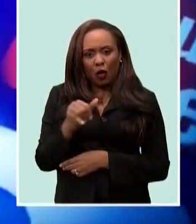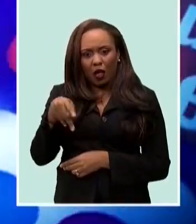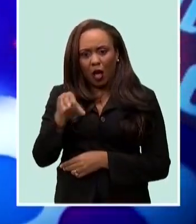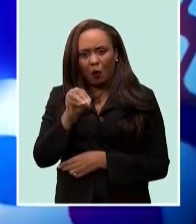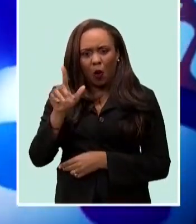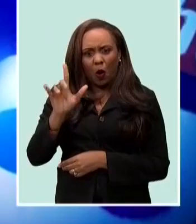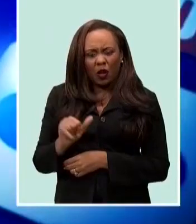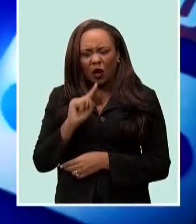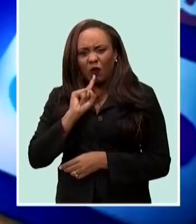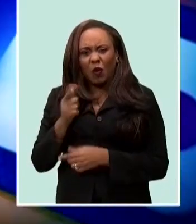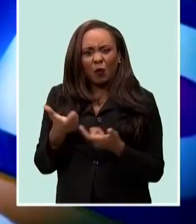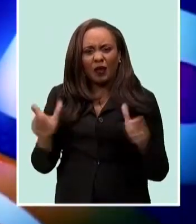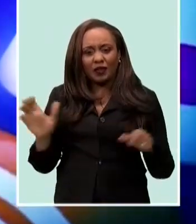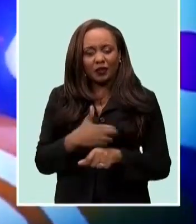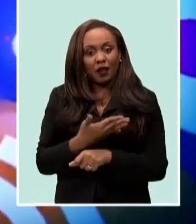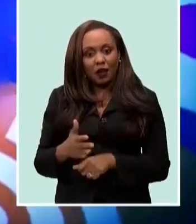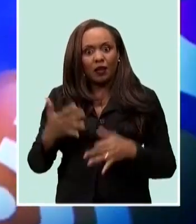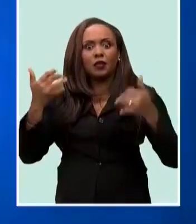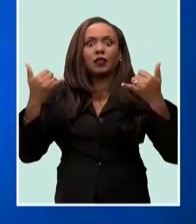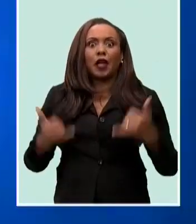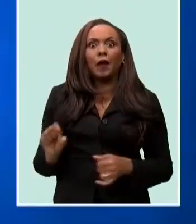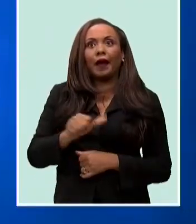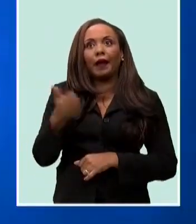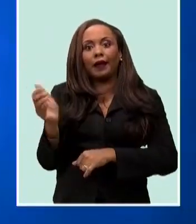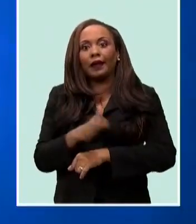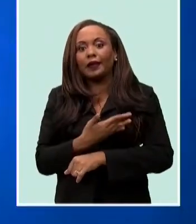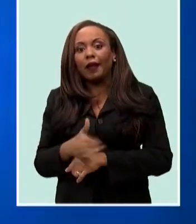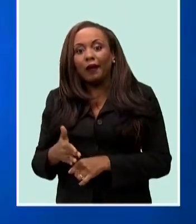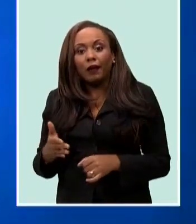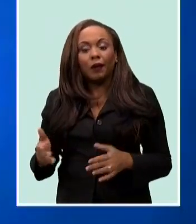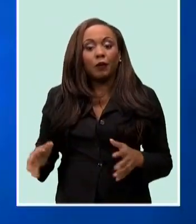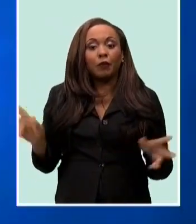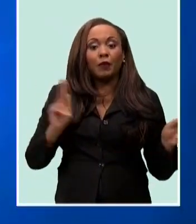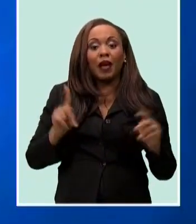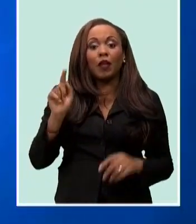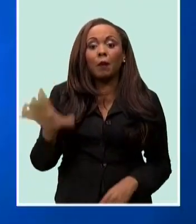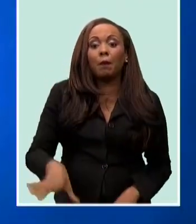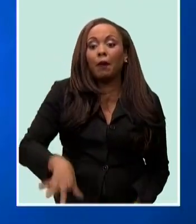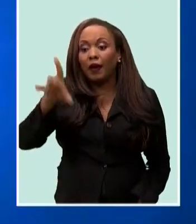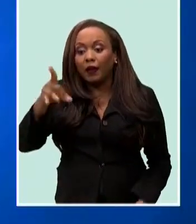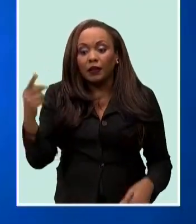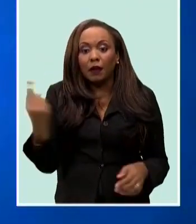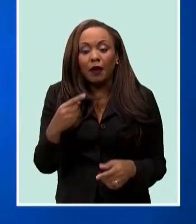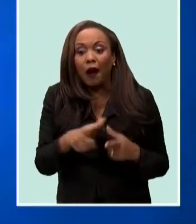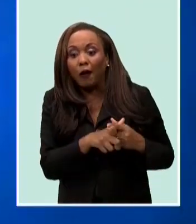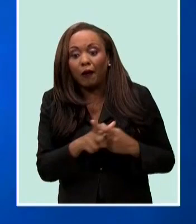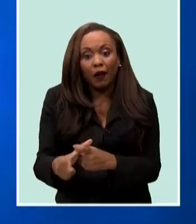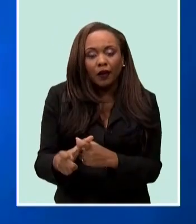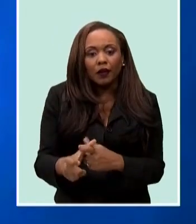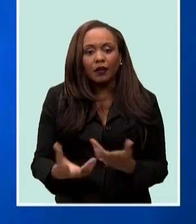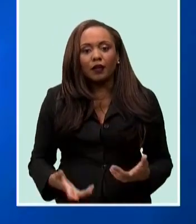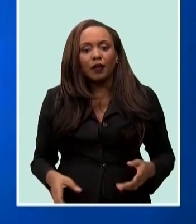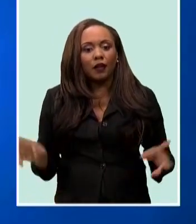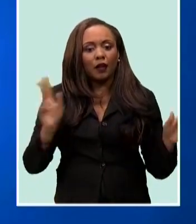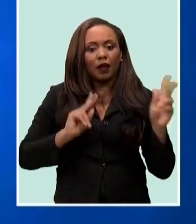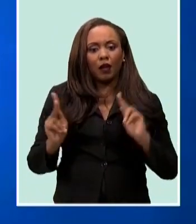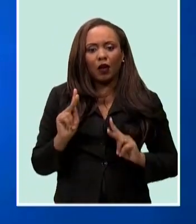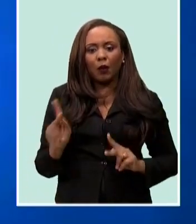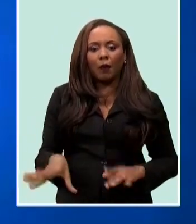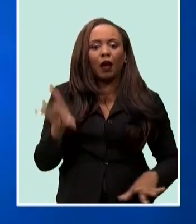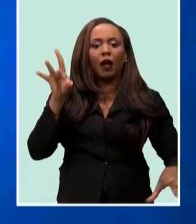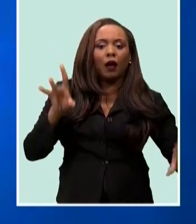day. Now, he's back with another one, which is encouraging people to pick up something and run with it. Partygoers have